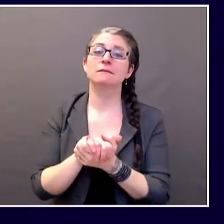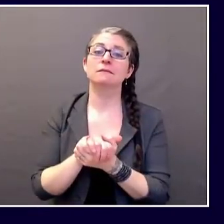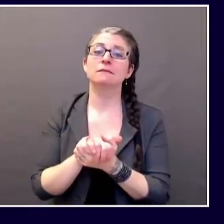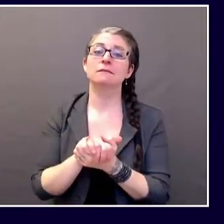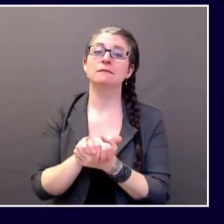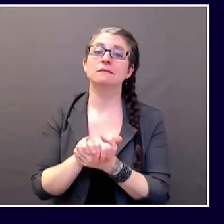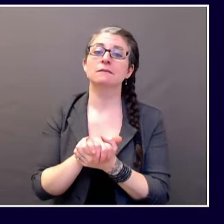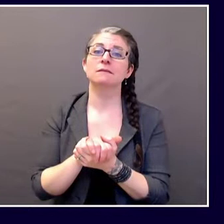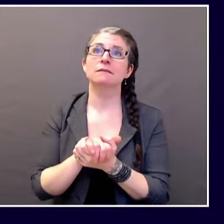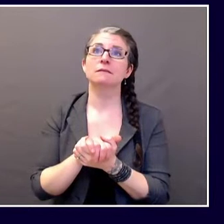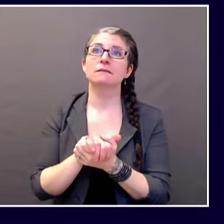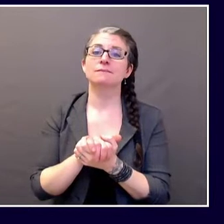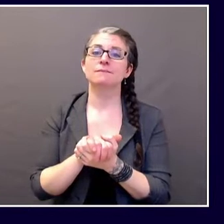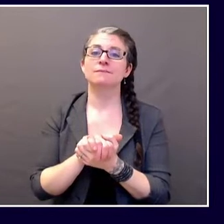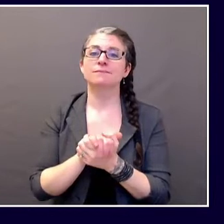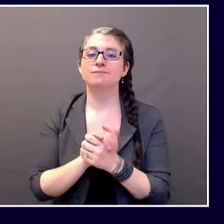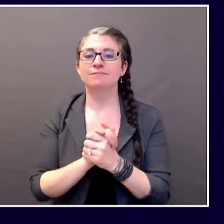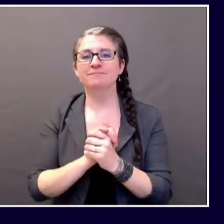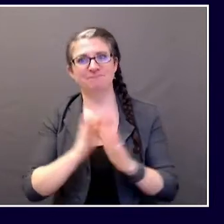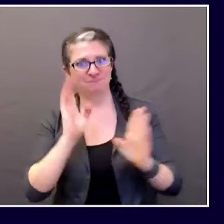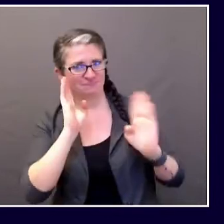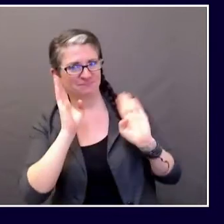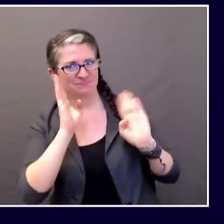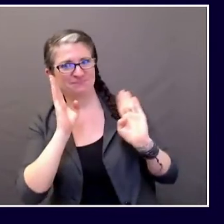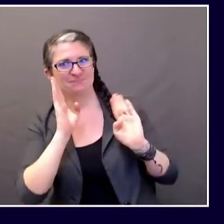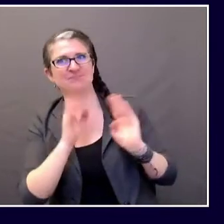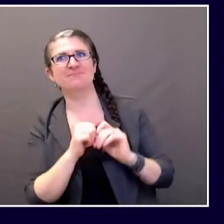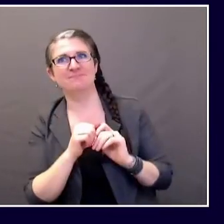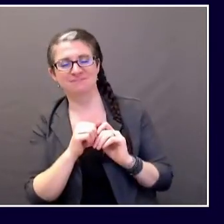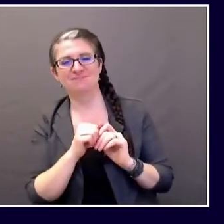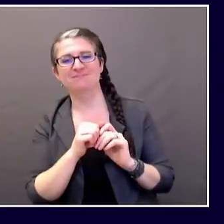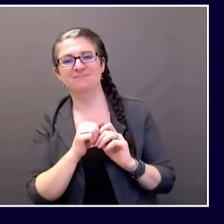Hi, Dr. Shaw and Commissioner Lambrou. Thanks for taking our questions today.